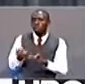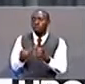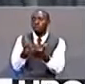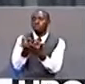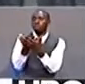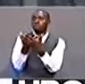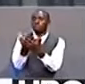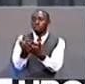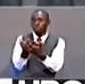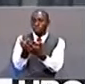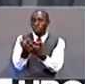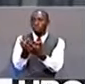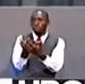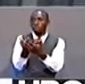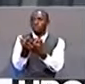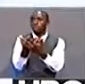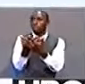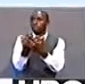prison.